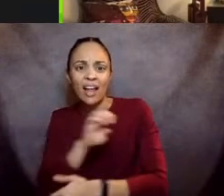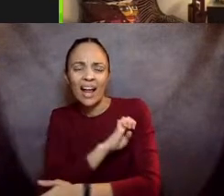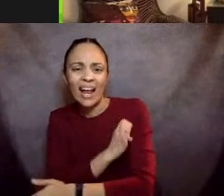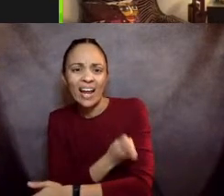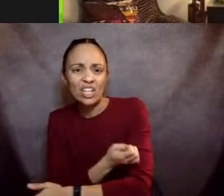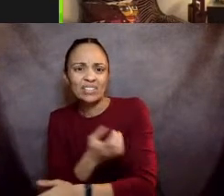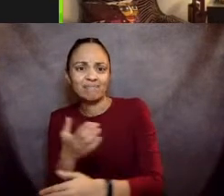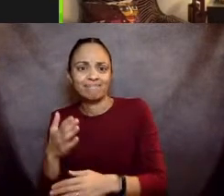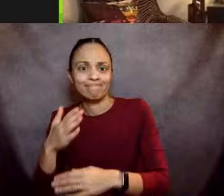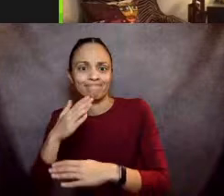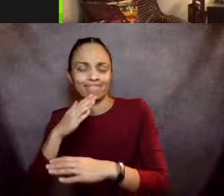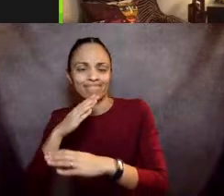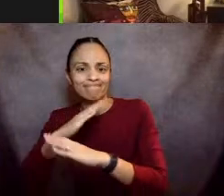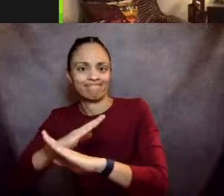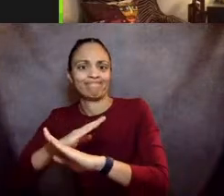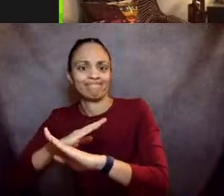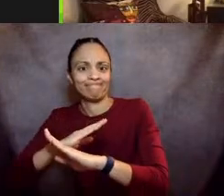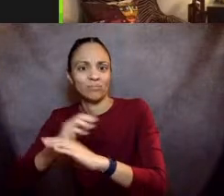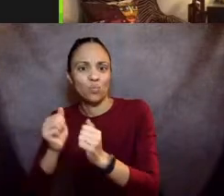That is